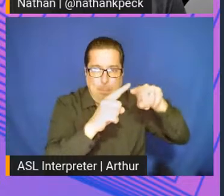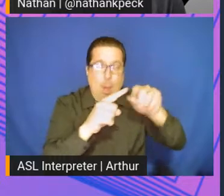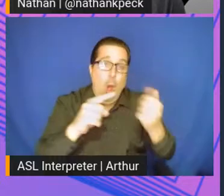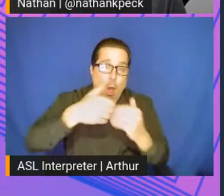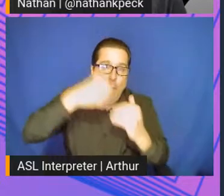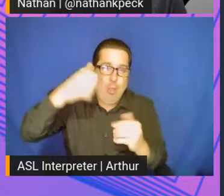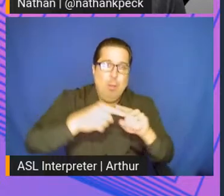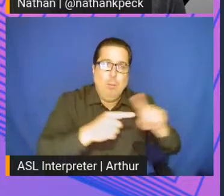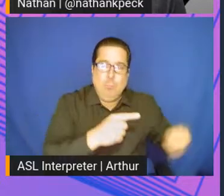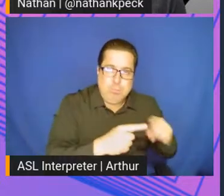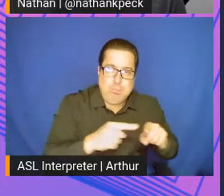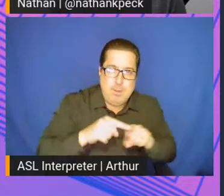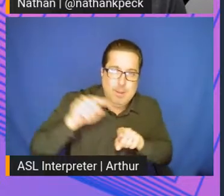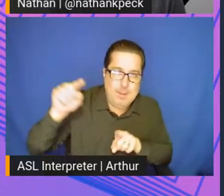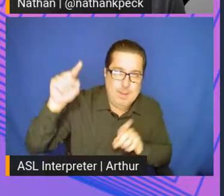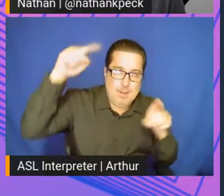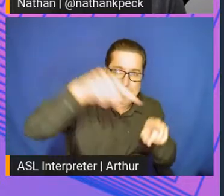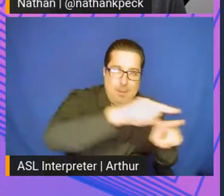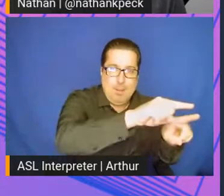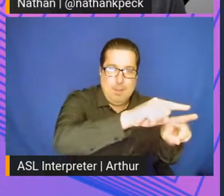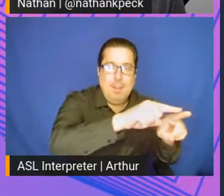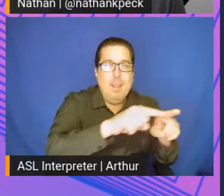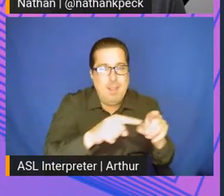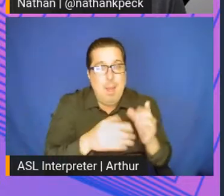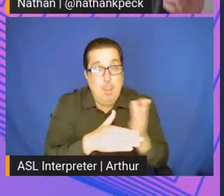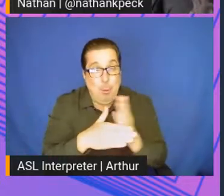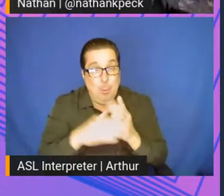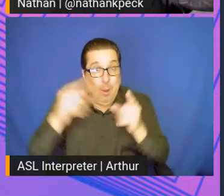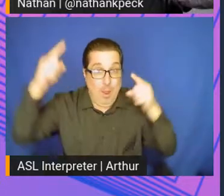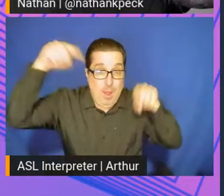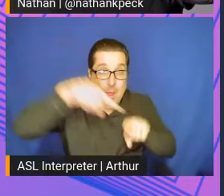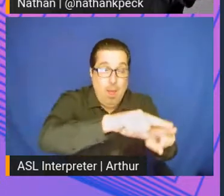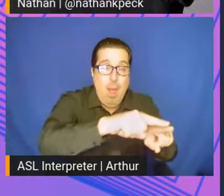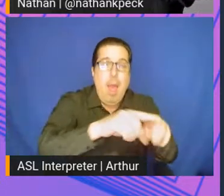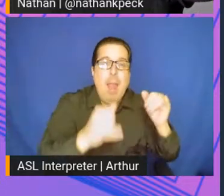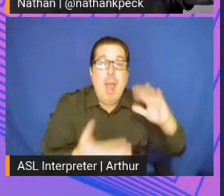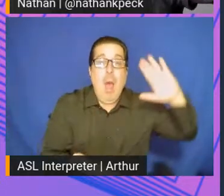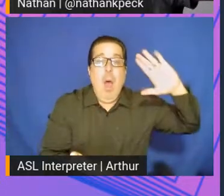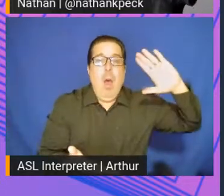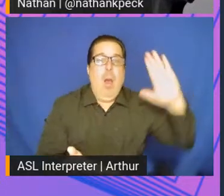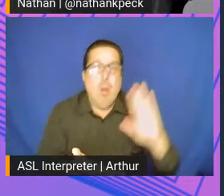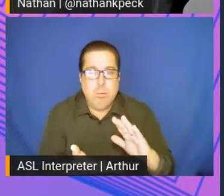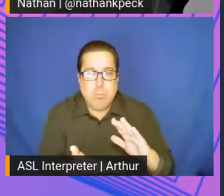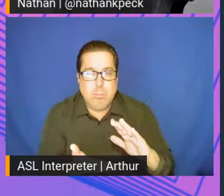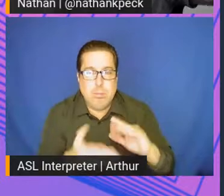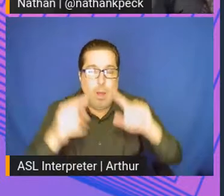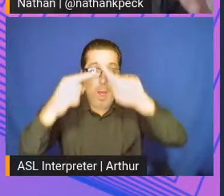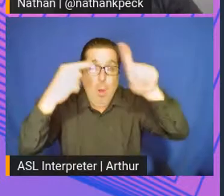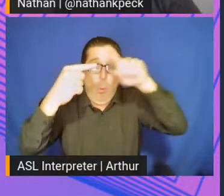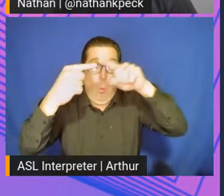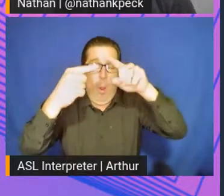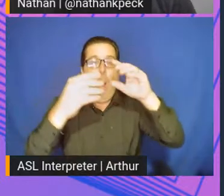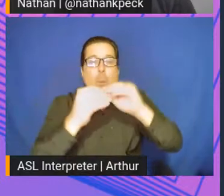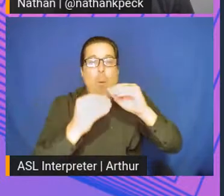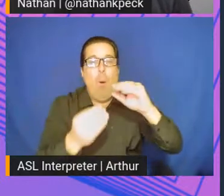so between the two of them, now able to do twice as much work. But this type of load balancing, this type